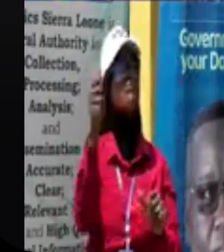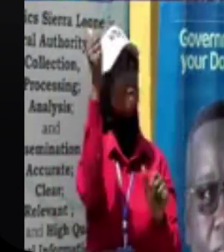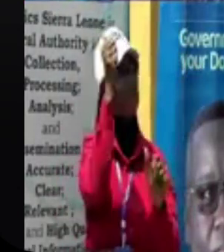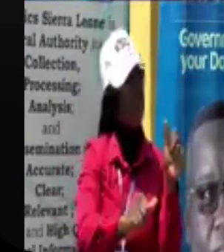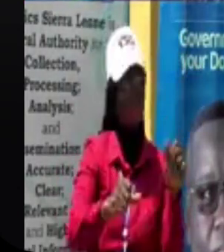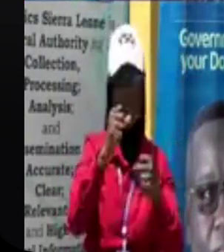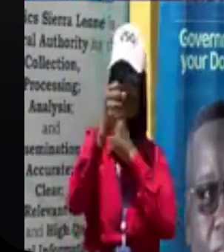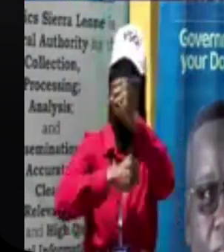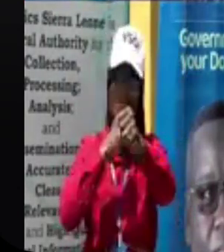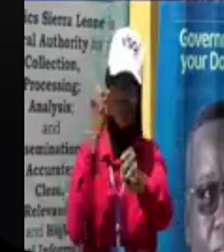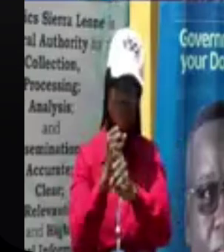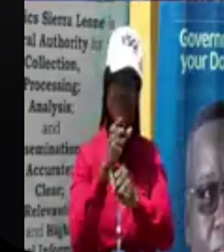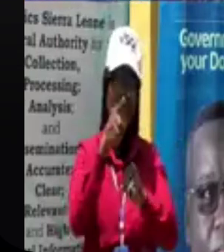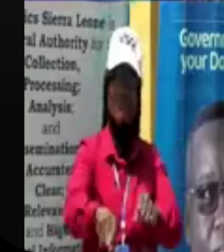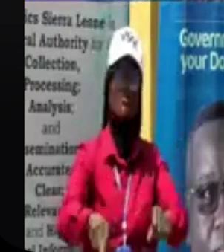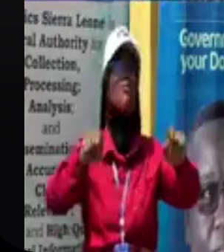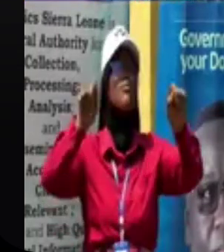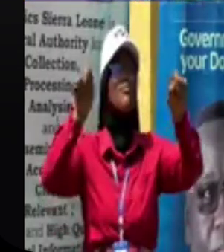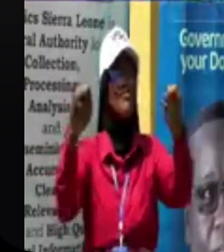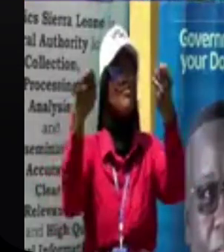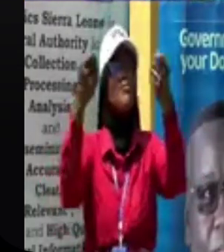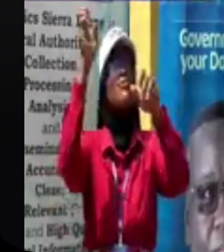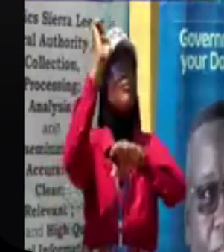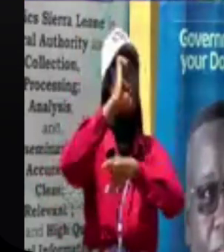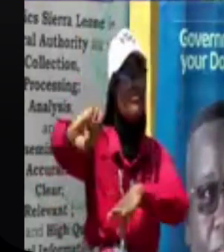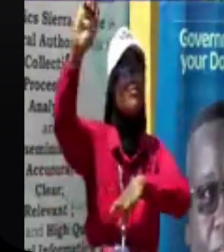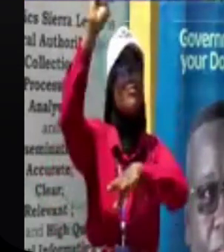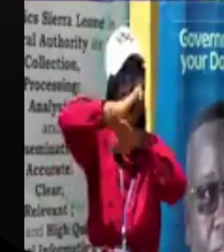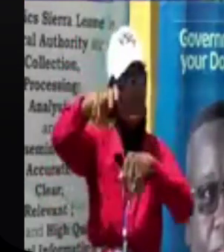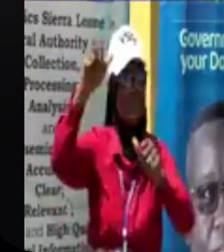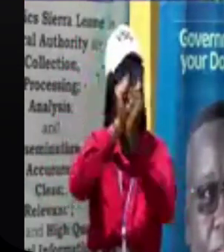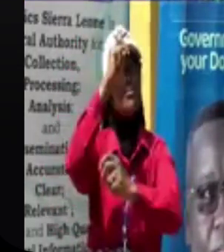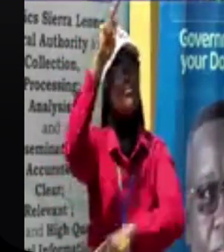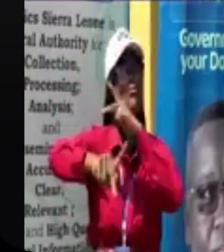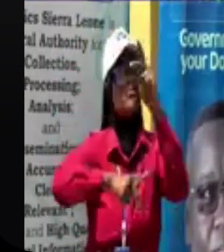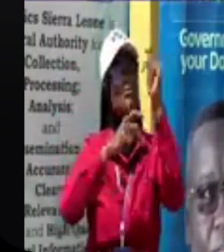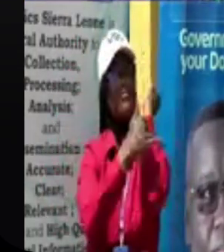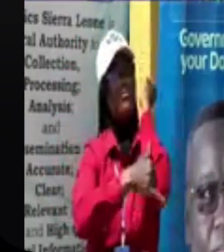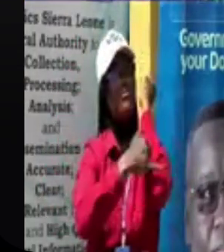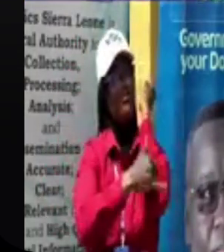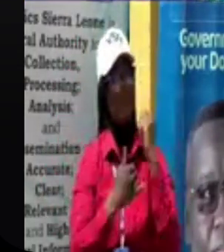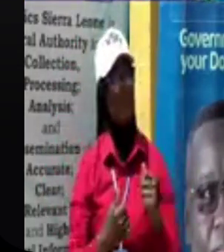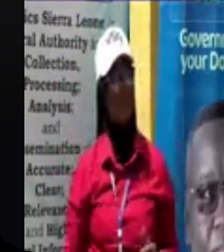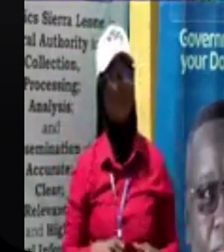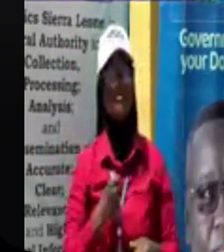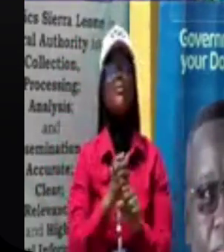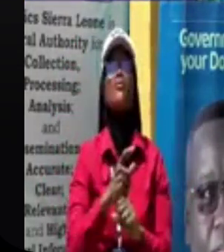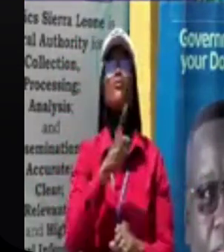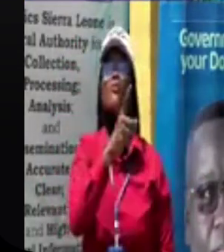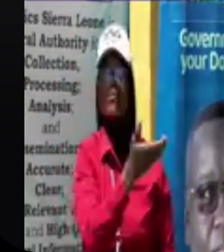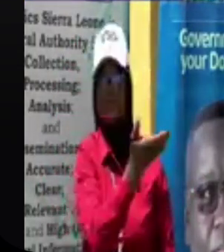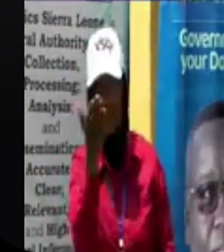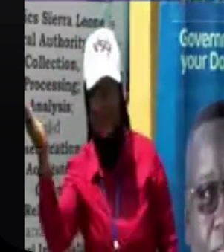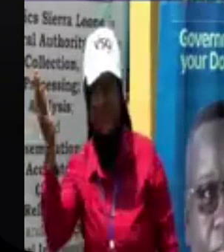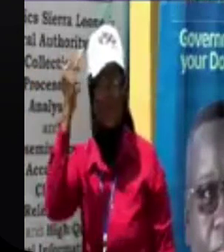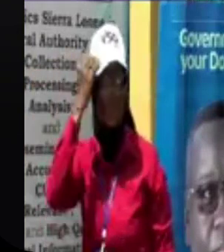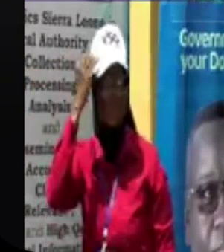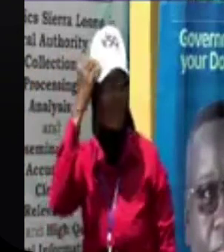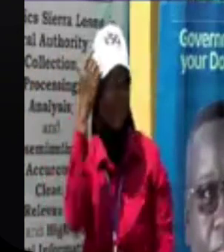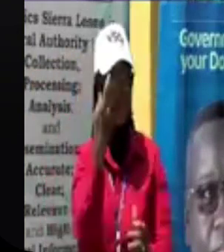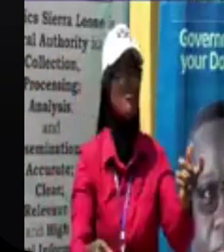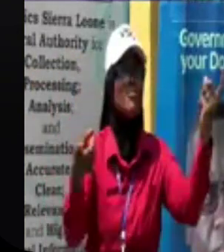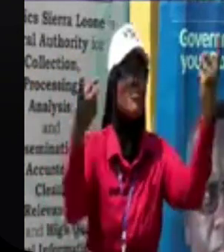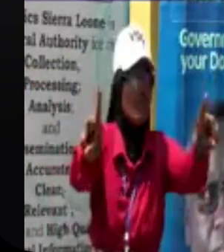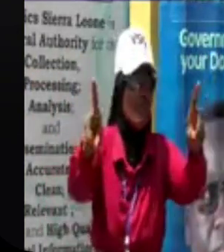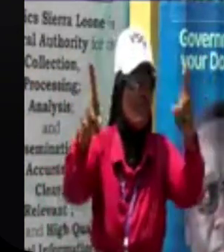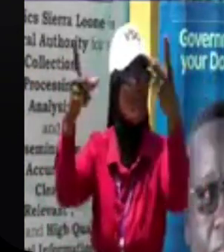get big and media engagement with the people in the country for make sure say they're aware what thing they happen.